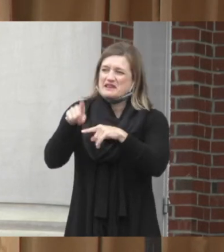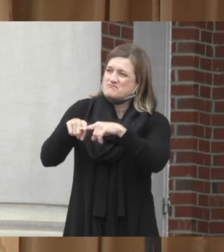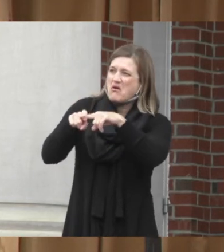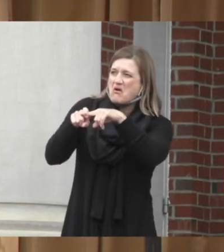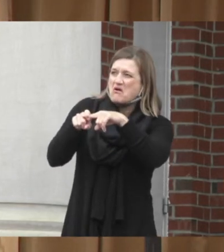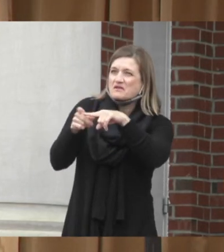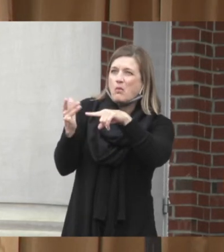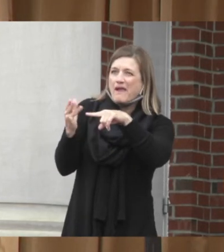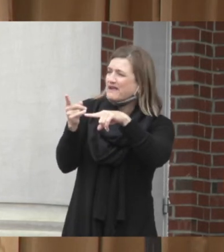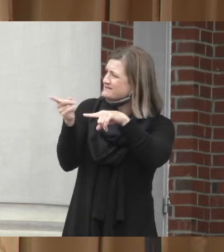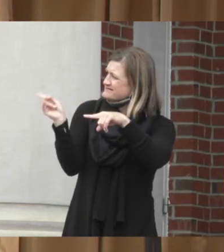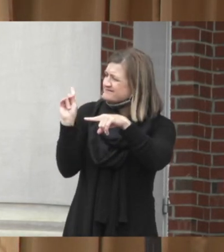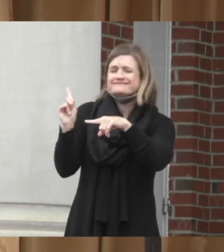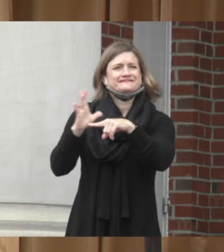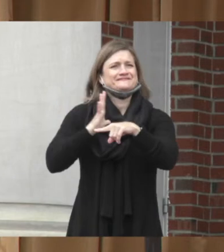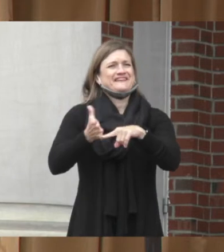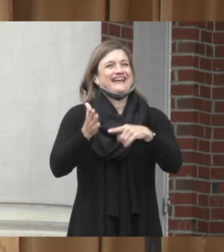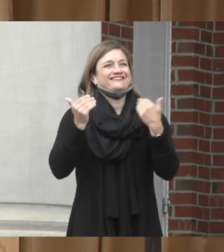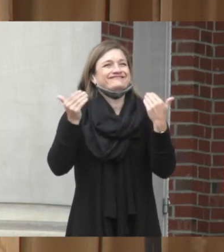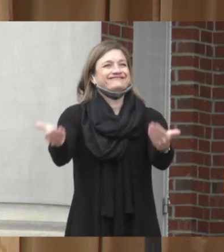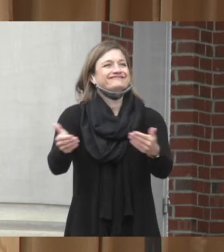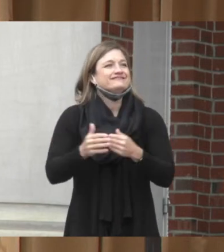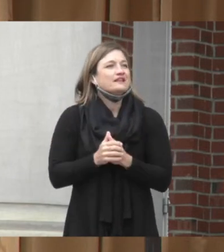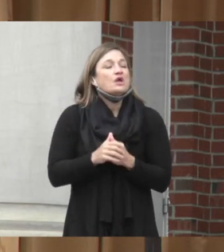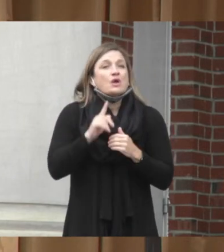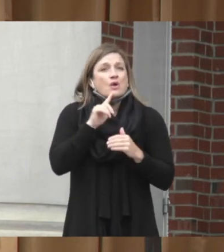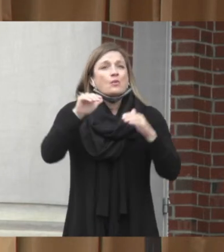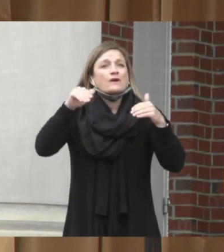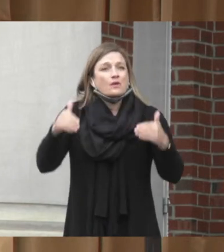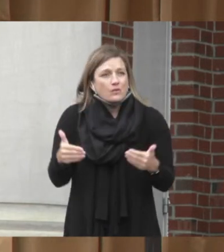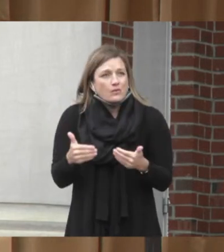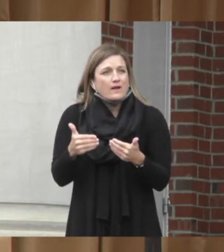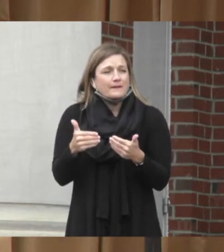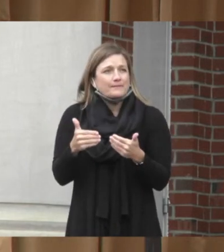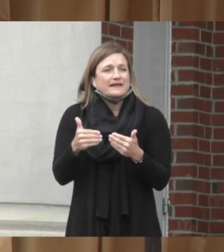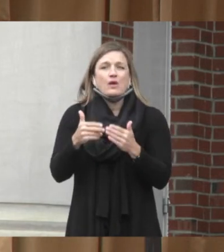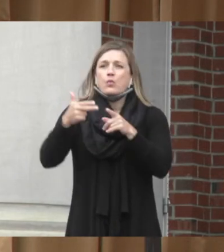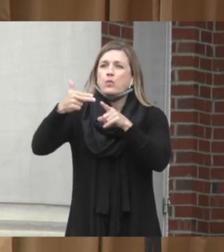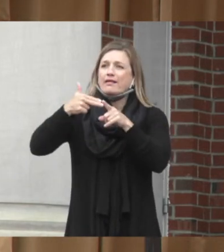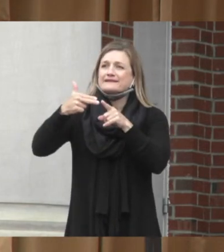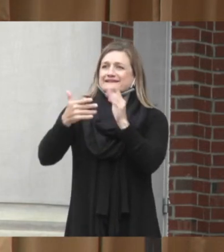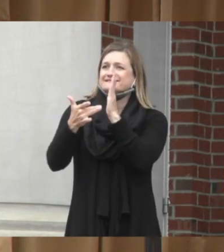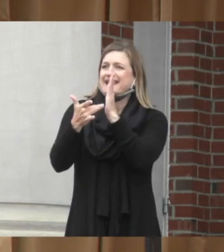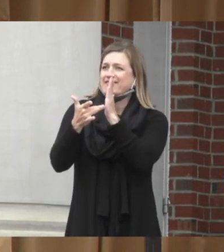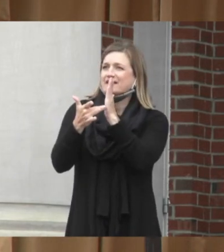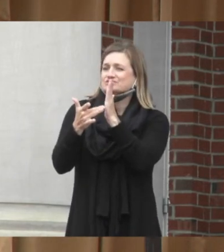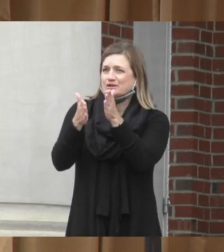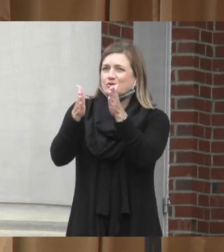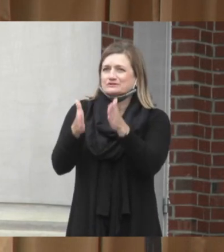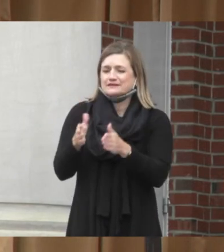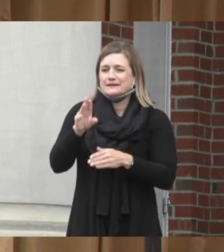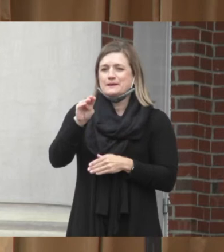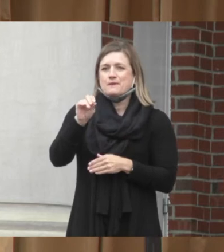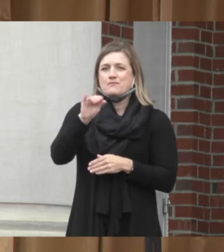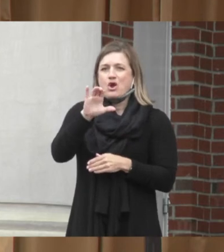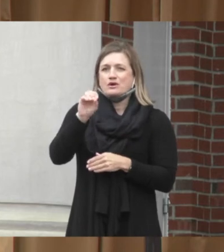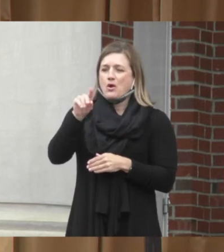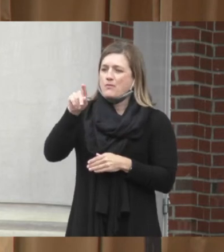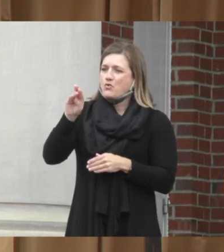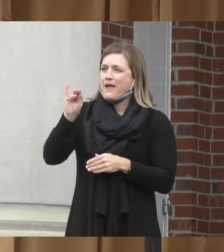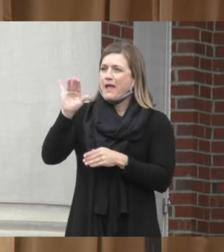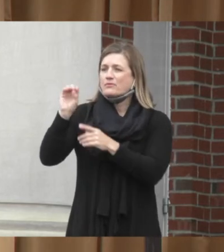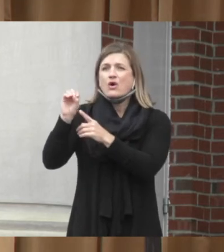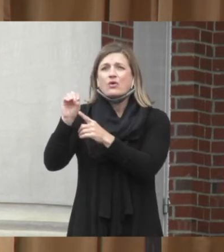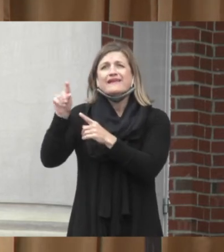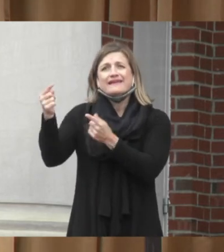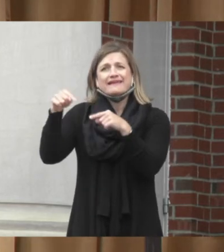This year, we are proud to welcome, as I said, a graduate of our welding technology program, Marco Gallardo Cuervo. Marco